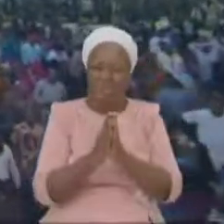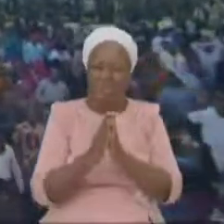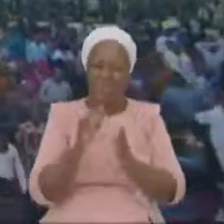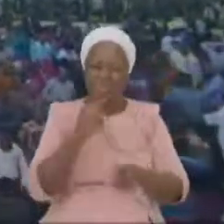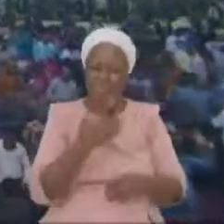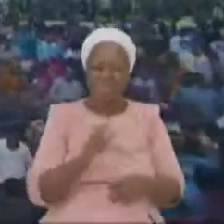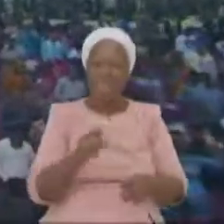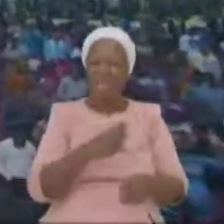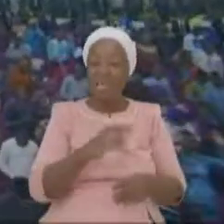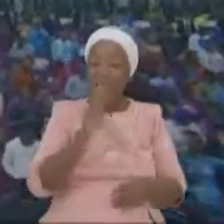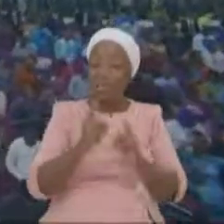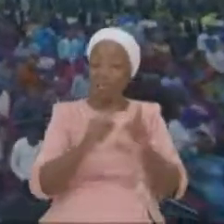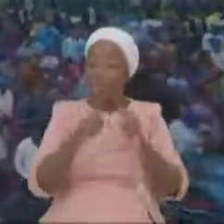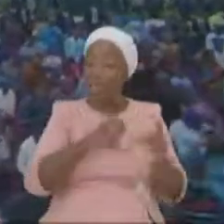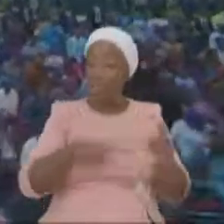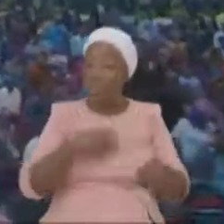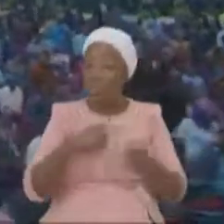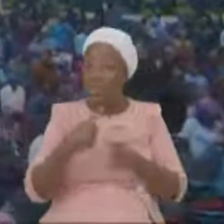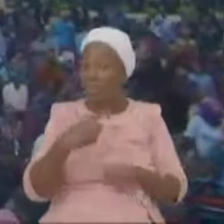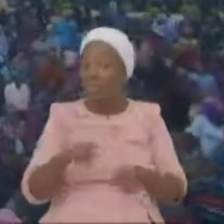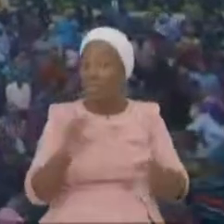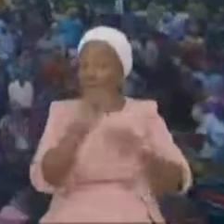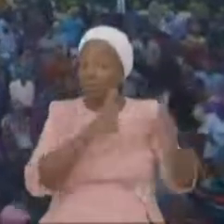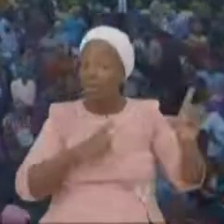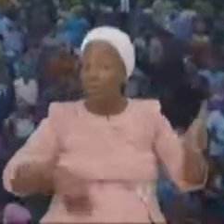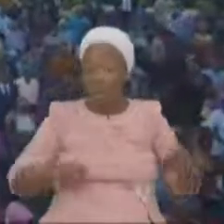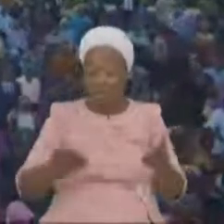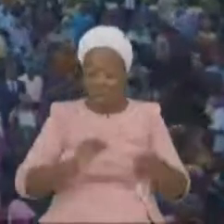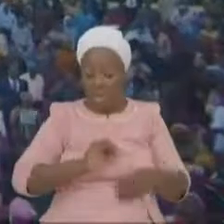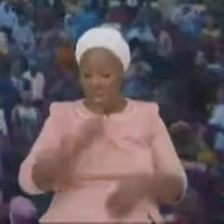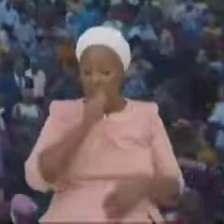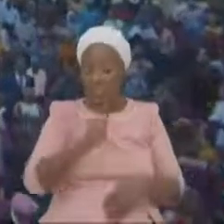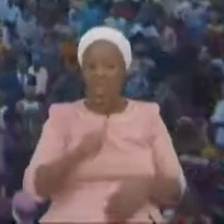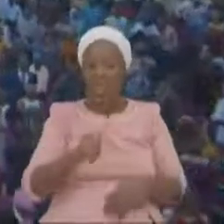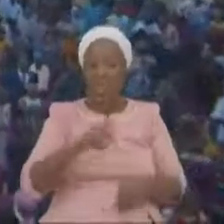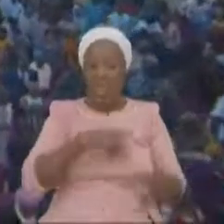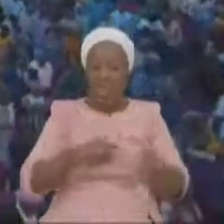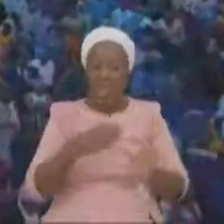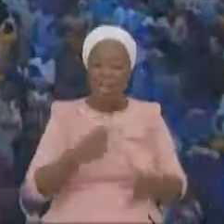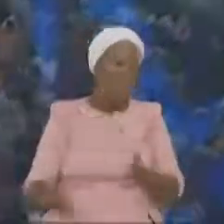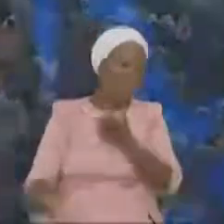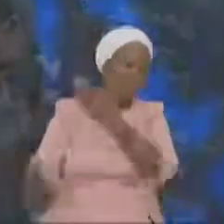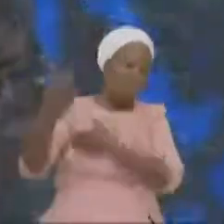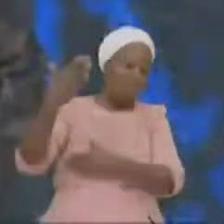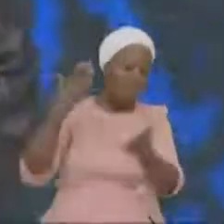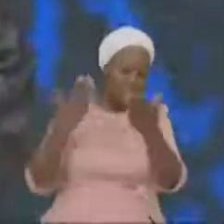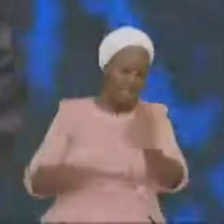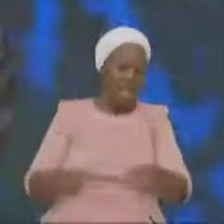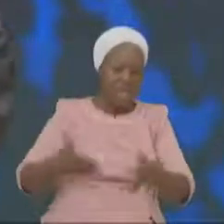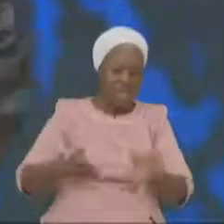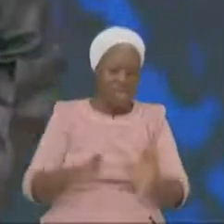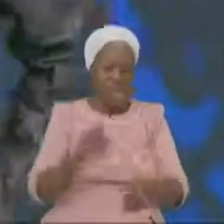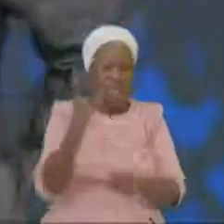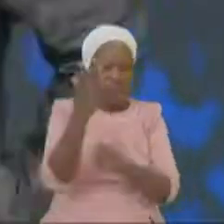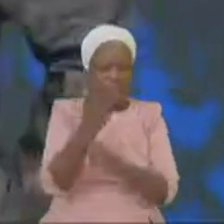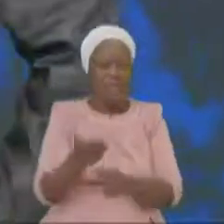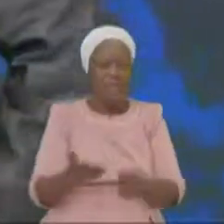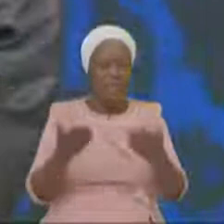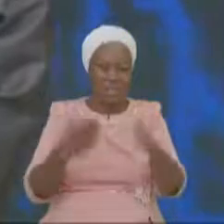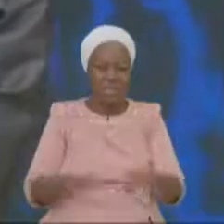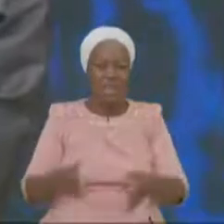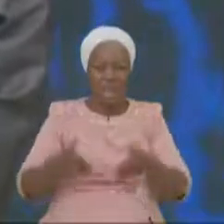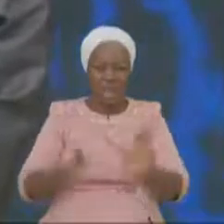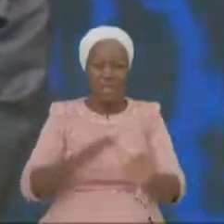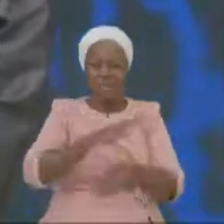the Lord? Are you saying, oh Lord, here am I? Let the past die. Let the flesh die. Let all